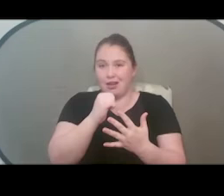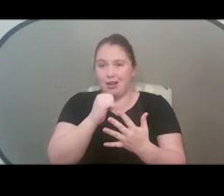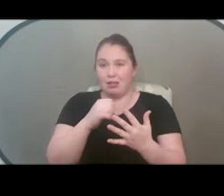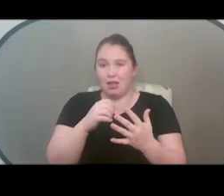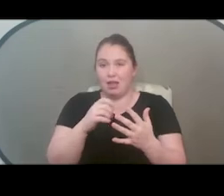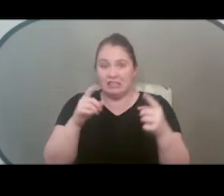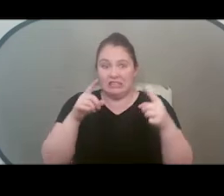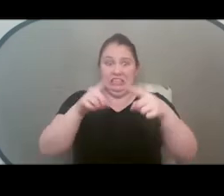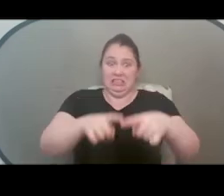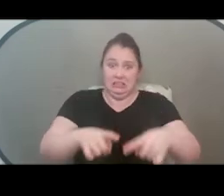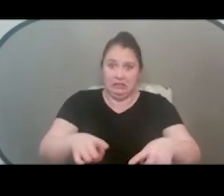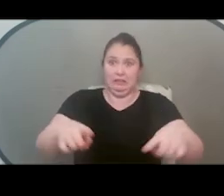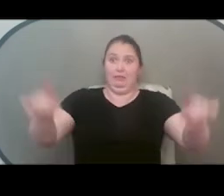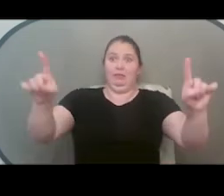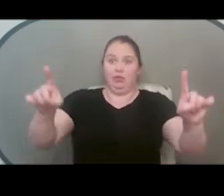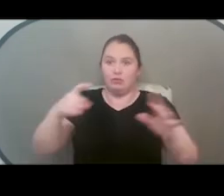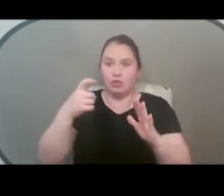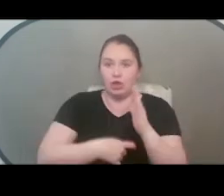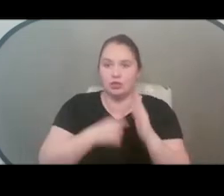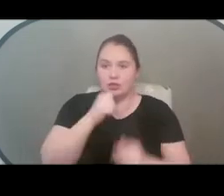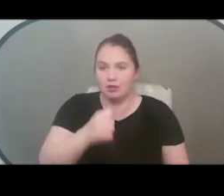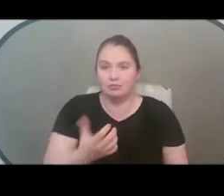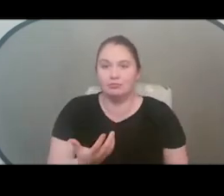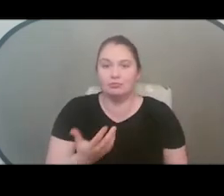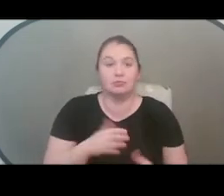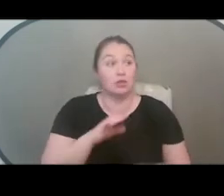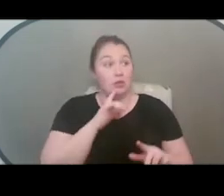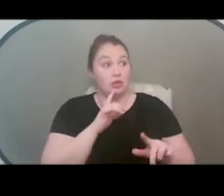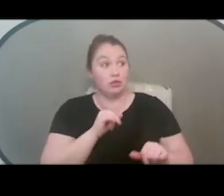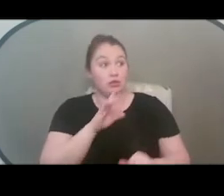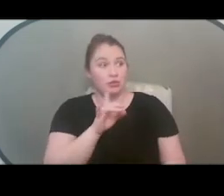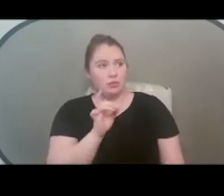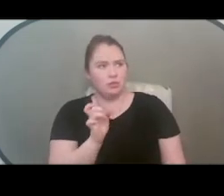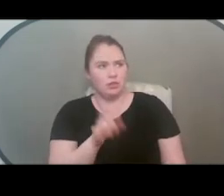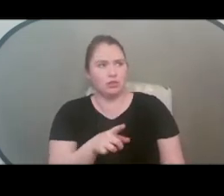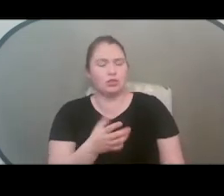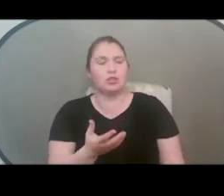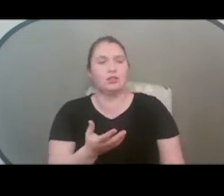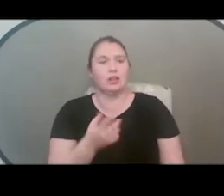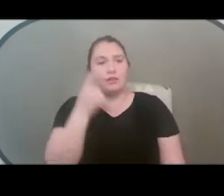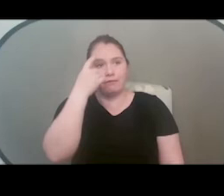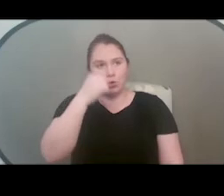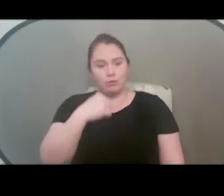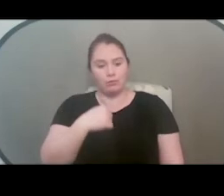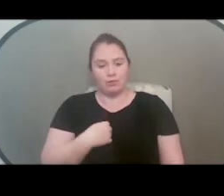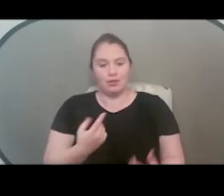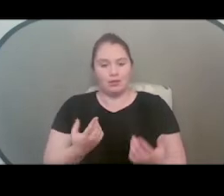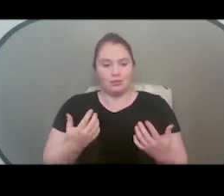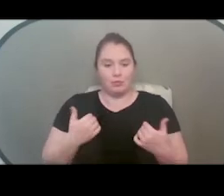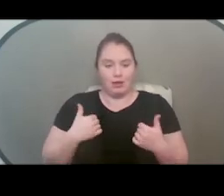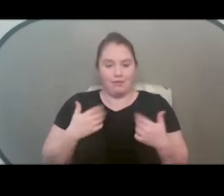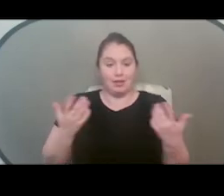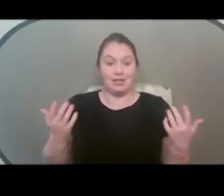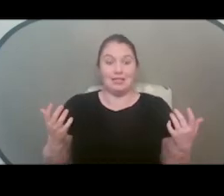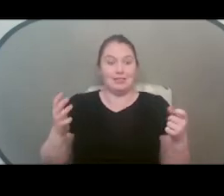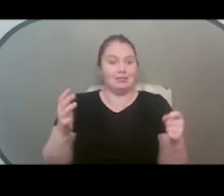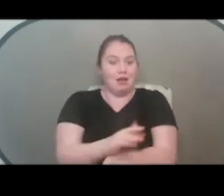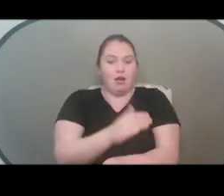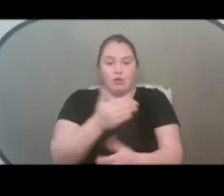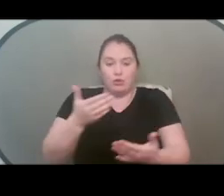larger, the cost. So in answer to your question, to me, getting an entirely new